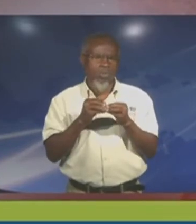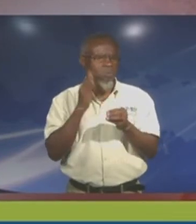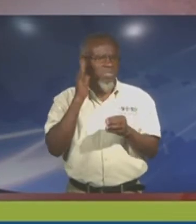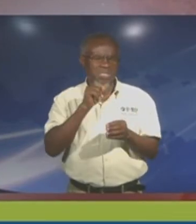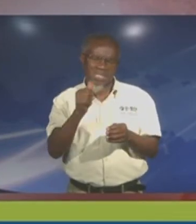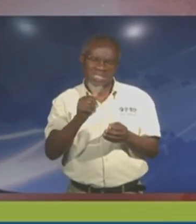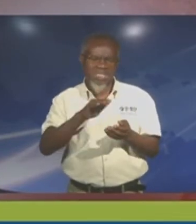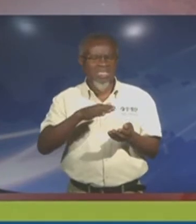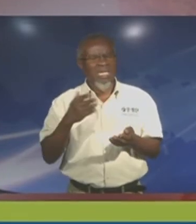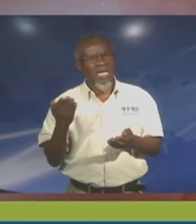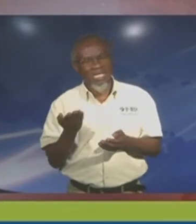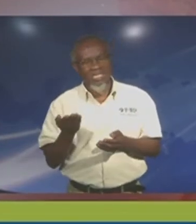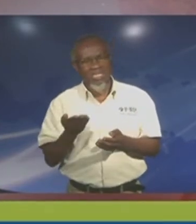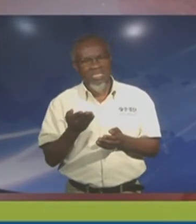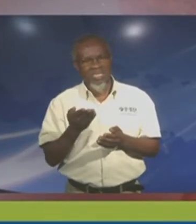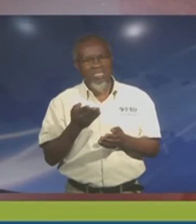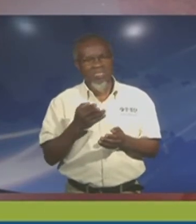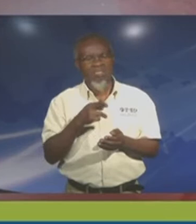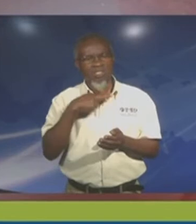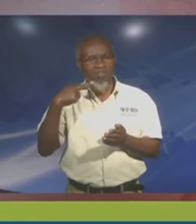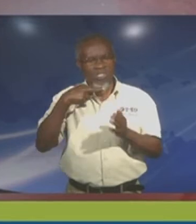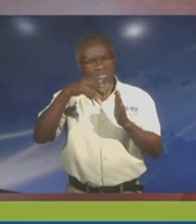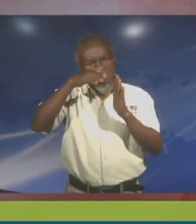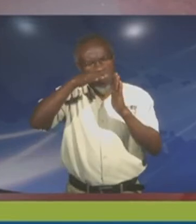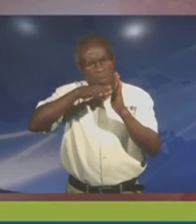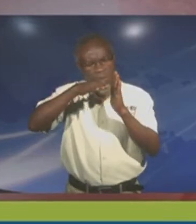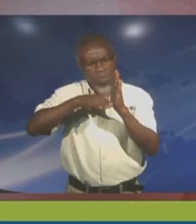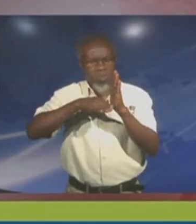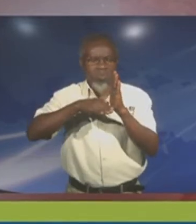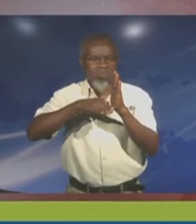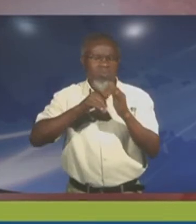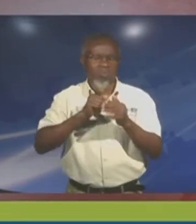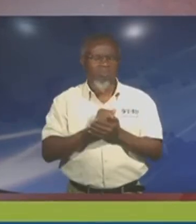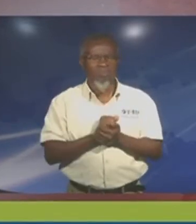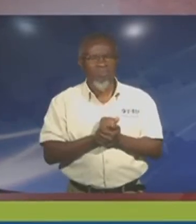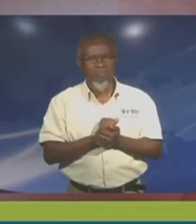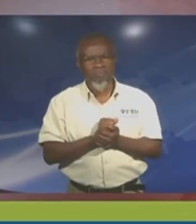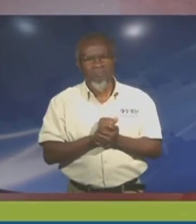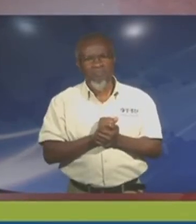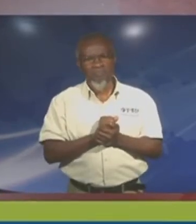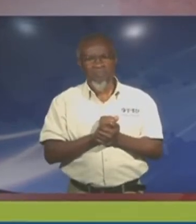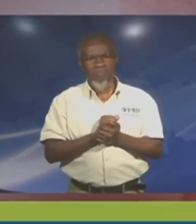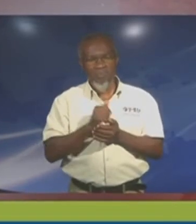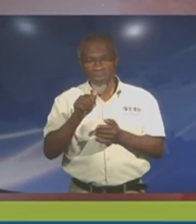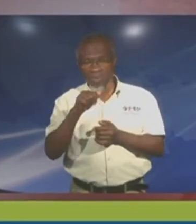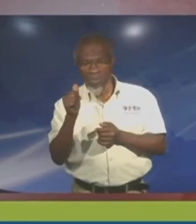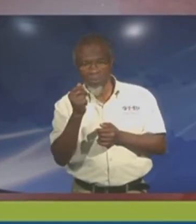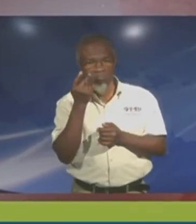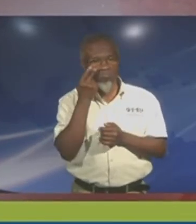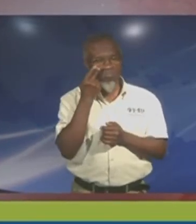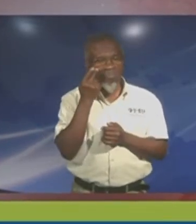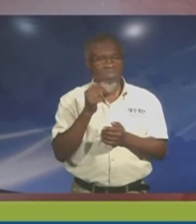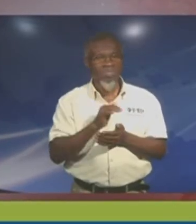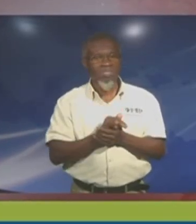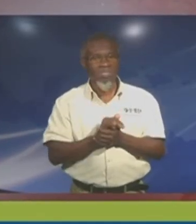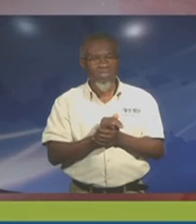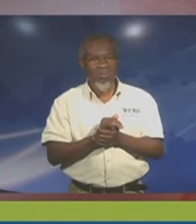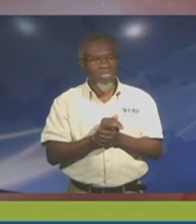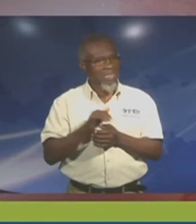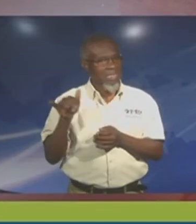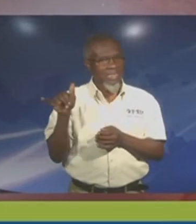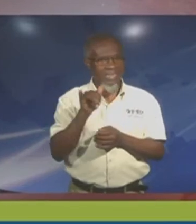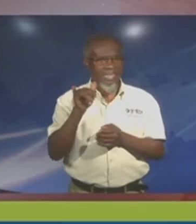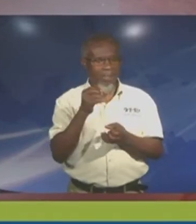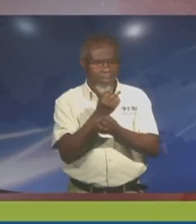low and the mortality rate as low as it can be. So if we move to the next slide, we see the same data aggregated on a weekly